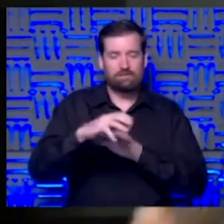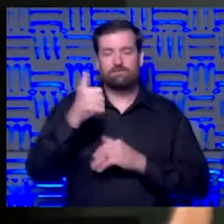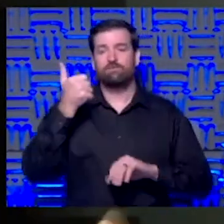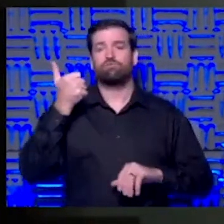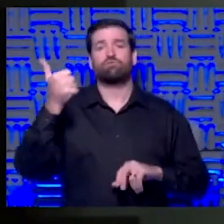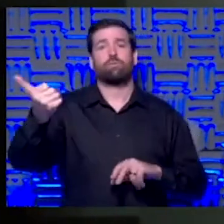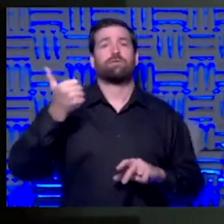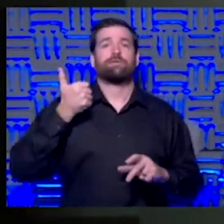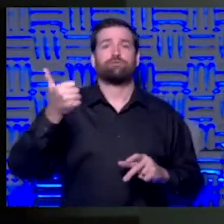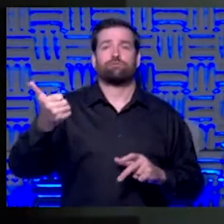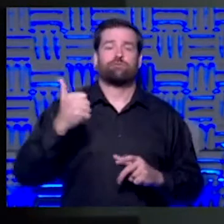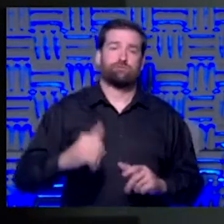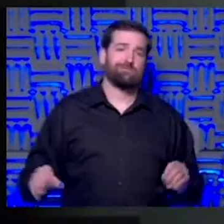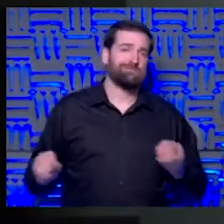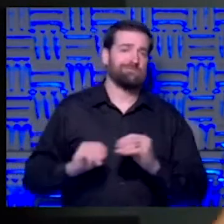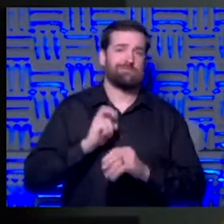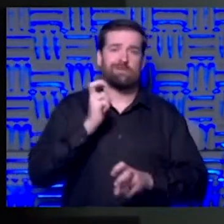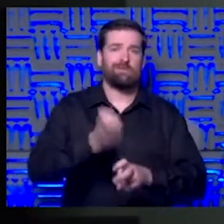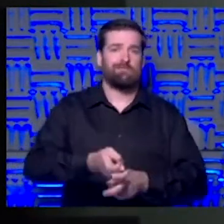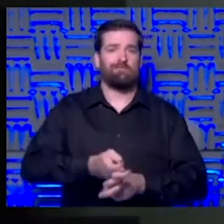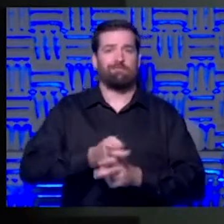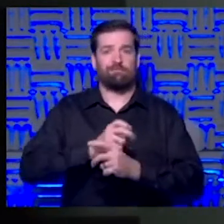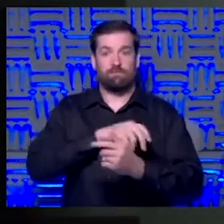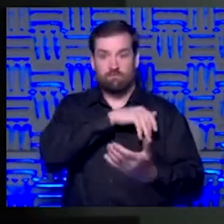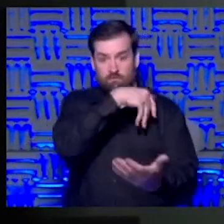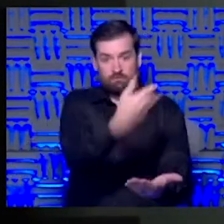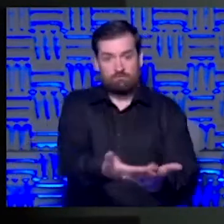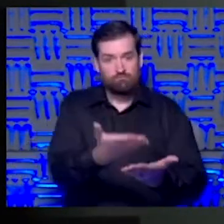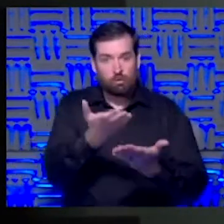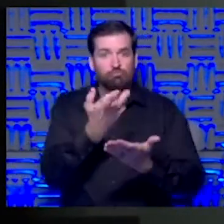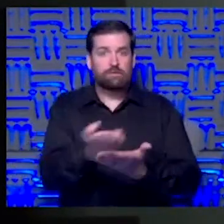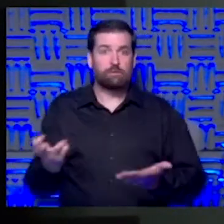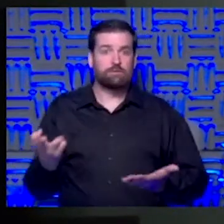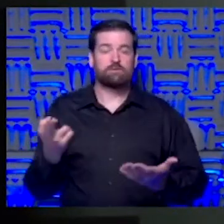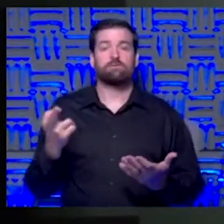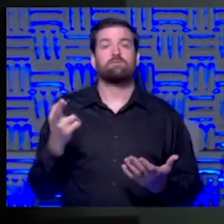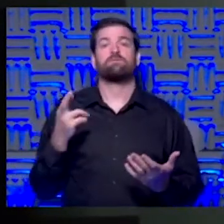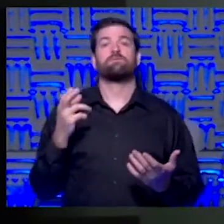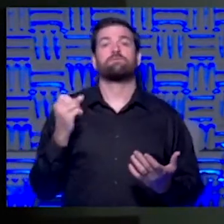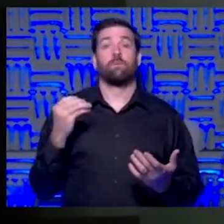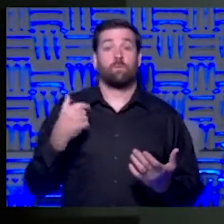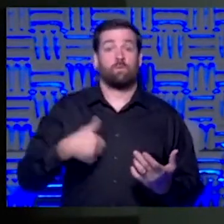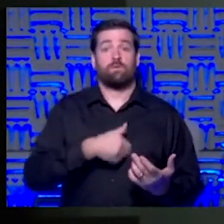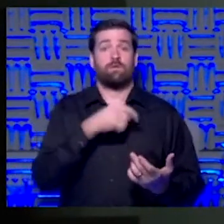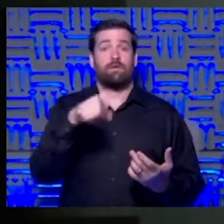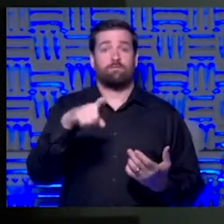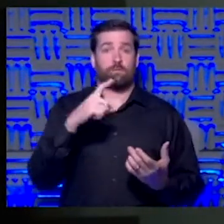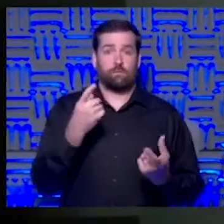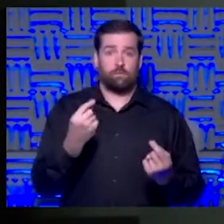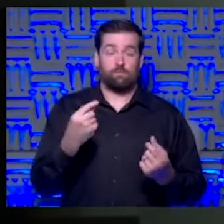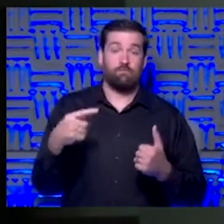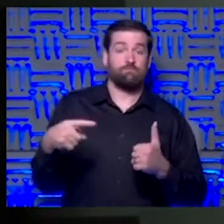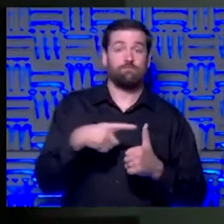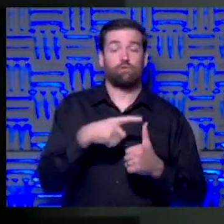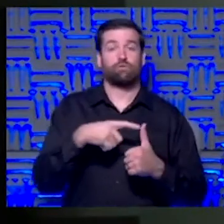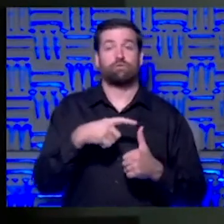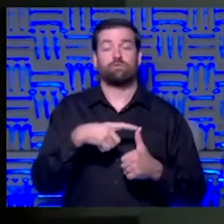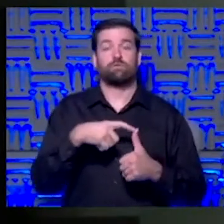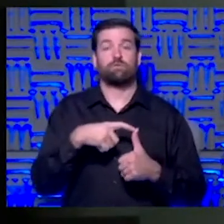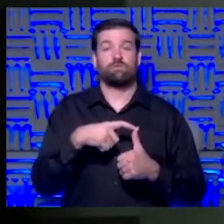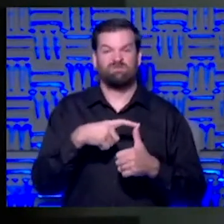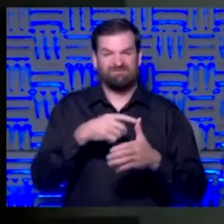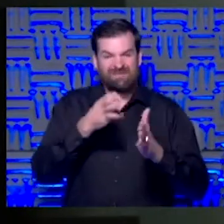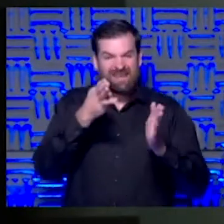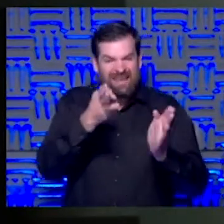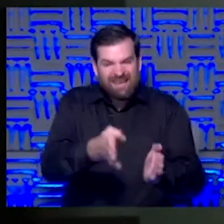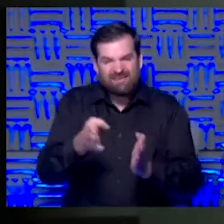Transportation is more challenging to get to those resources. And so a lot of what I think we have to do is first acknowledge at the individual